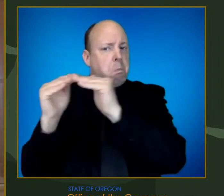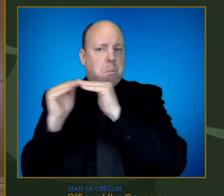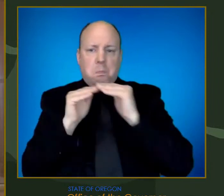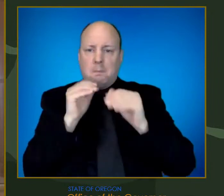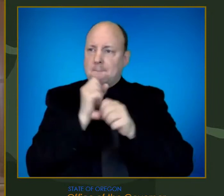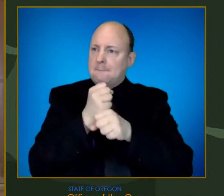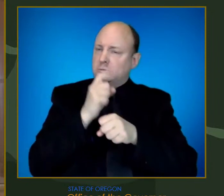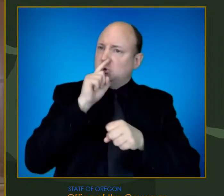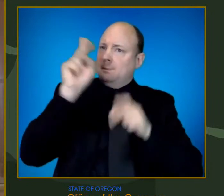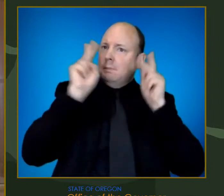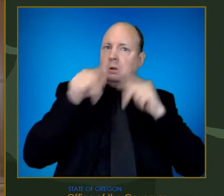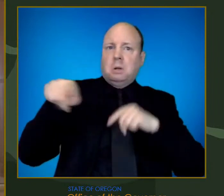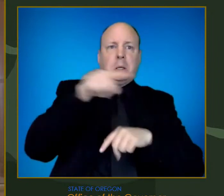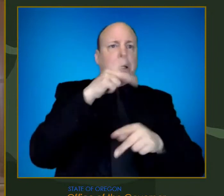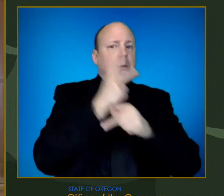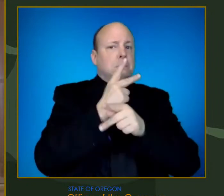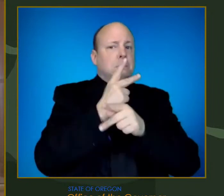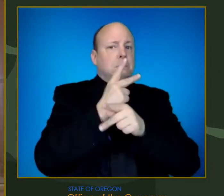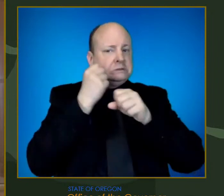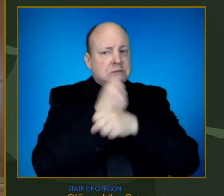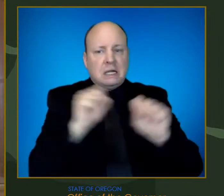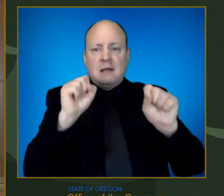place.